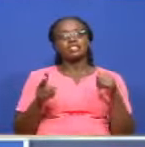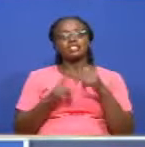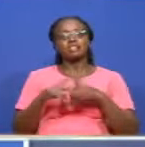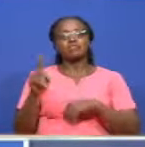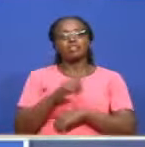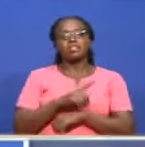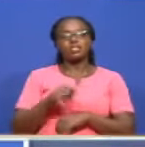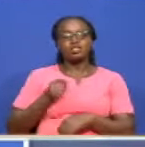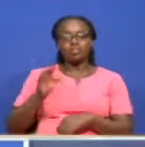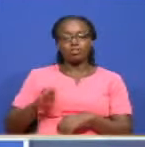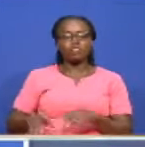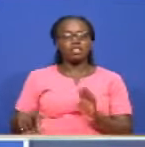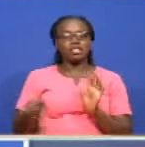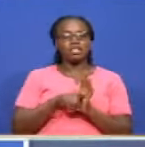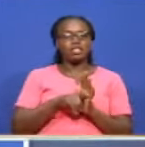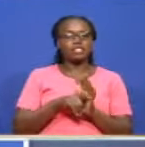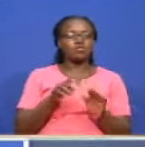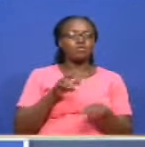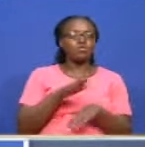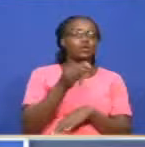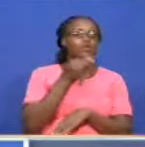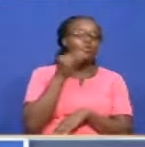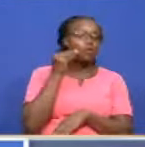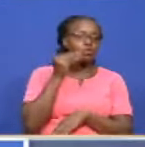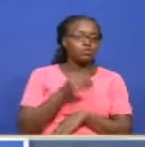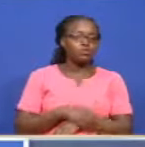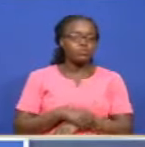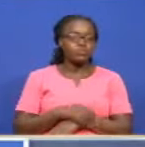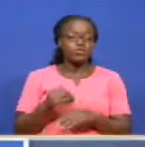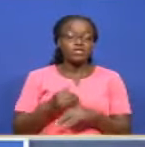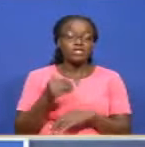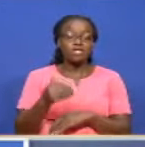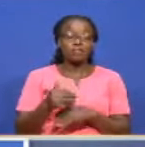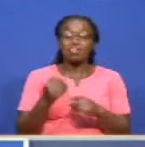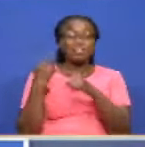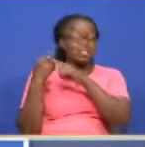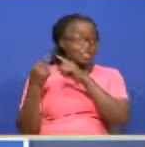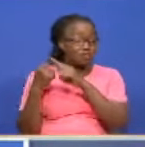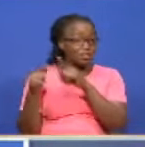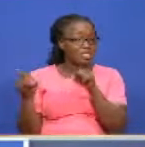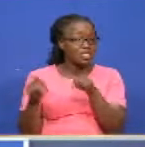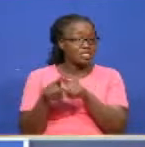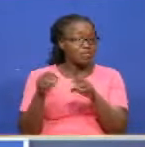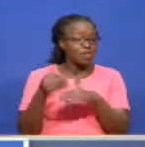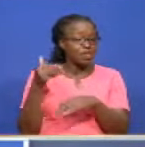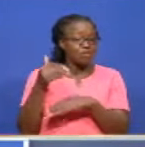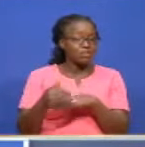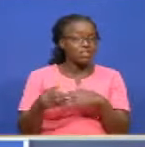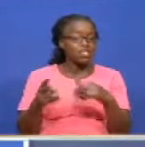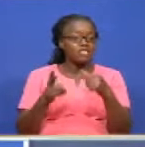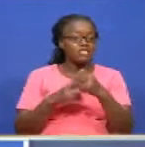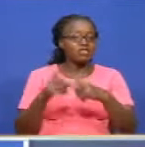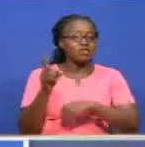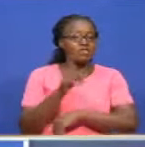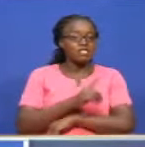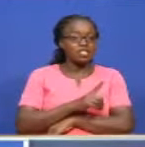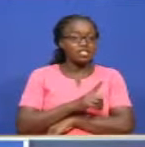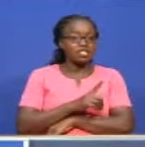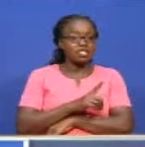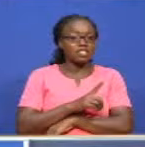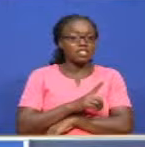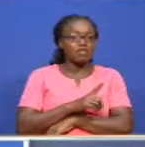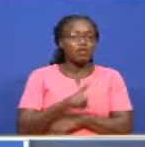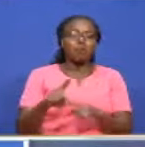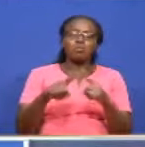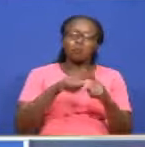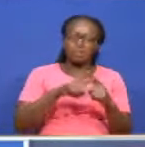negative. She went home. Then after that, the experience is the same. After 7 days, I have been turning positive for so